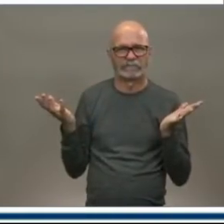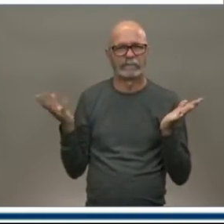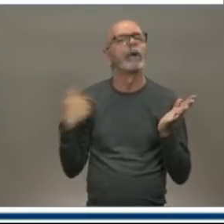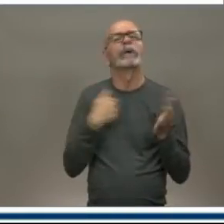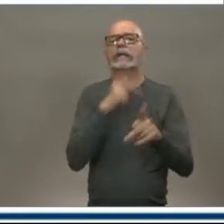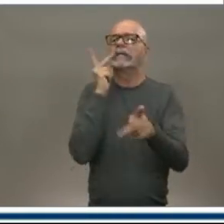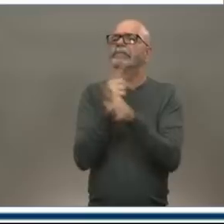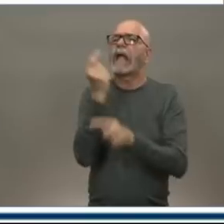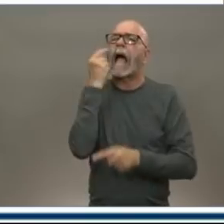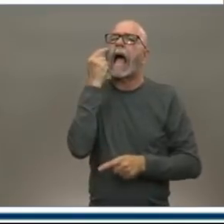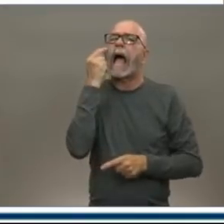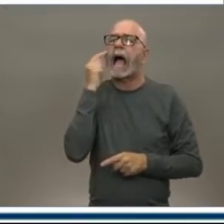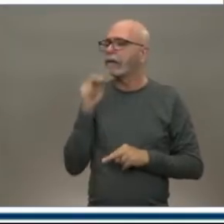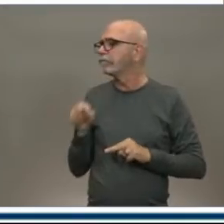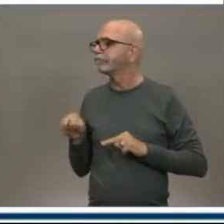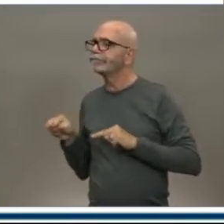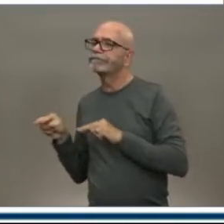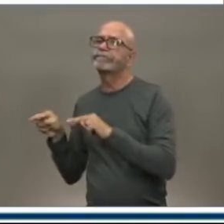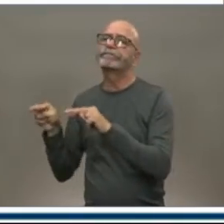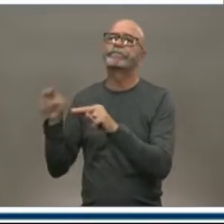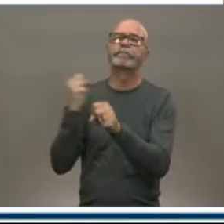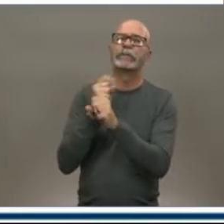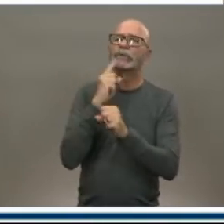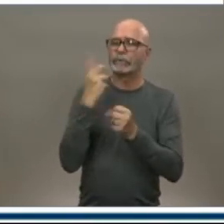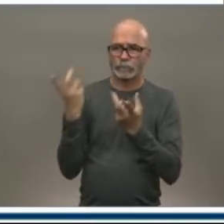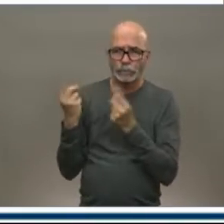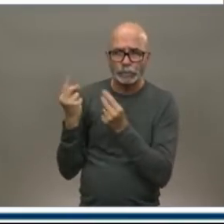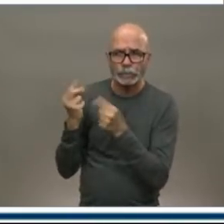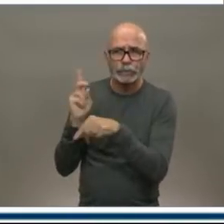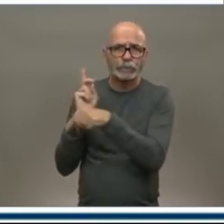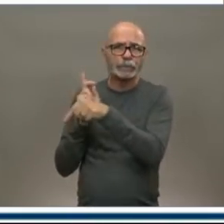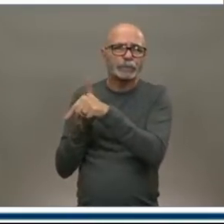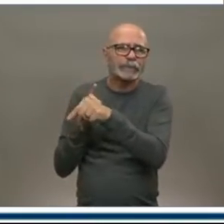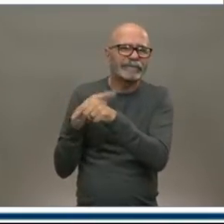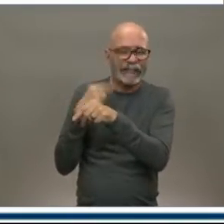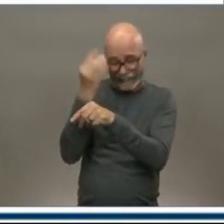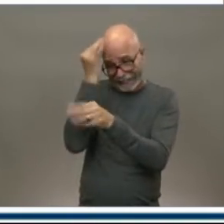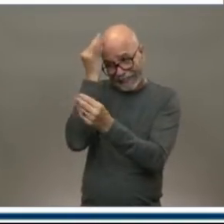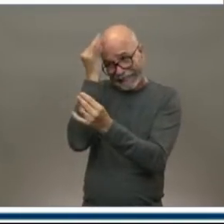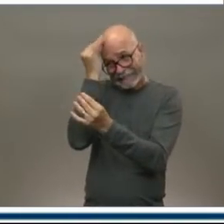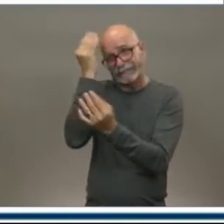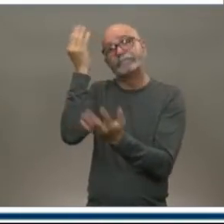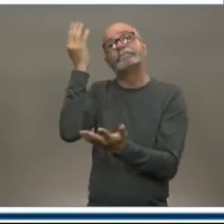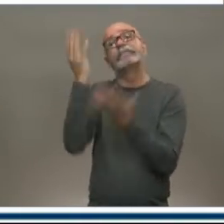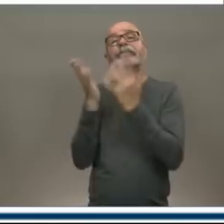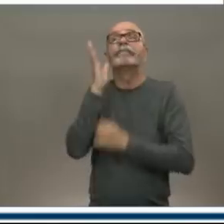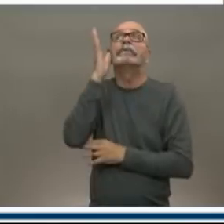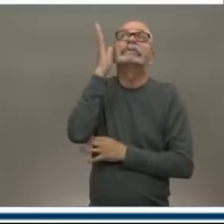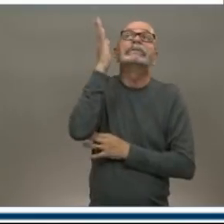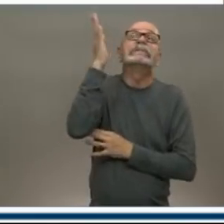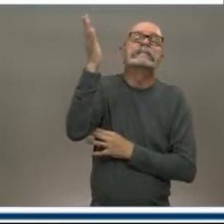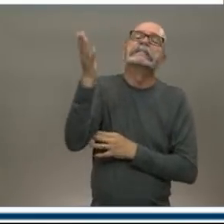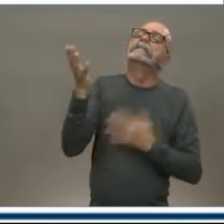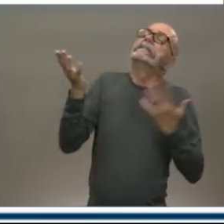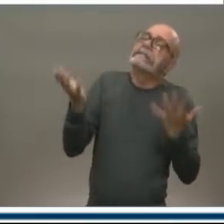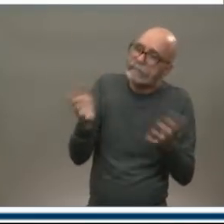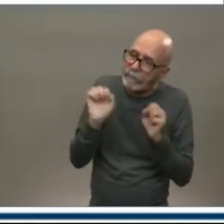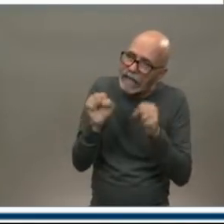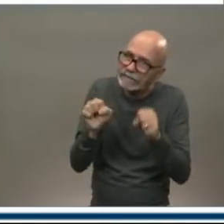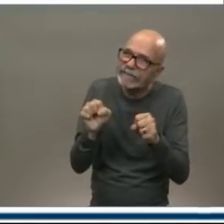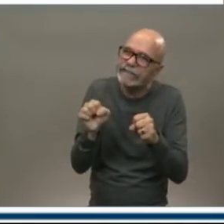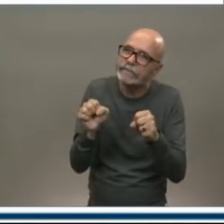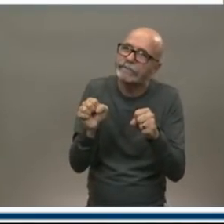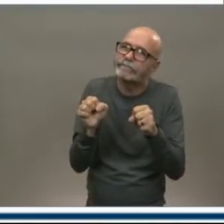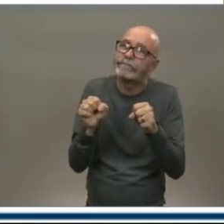and that is an area that we may have to think about. But you've heard me say before, Tim, that all of this is about finding the